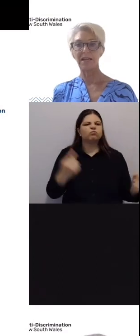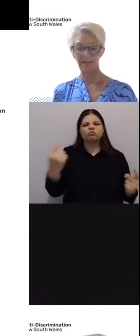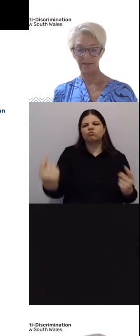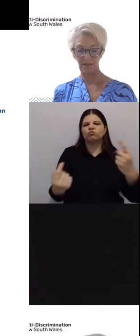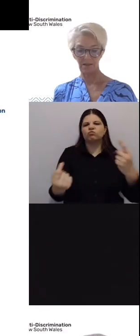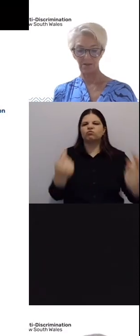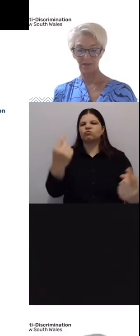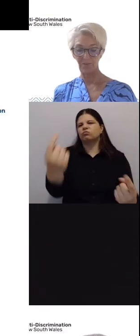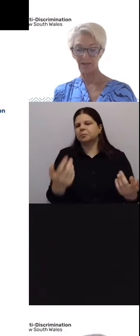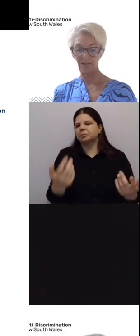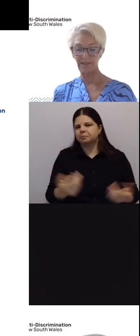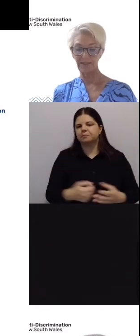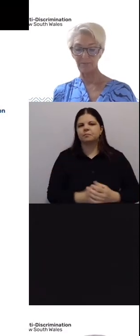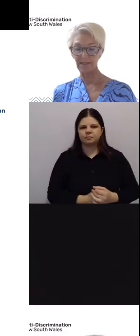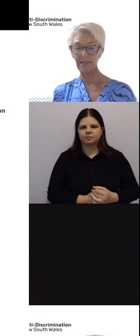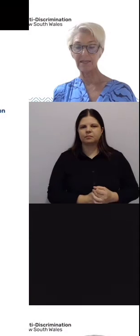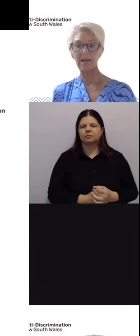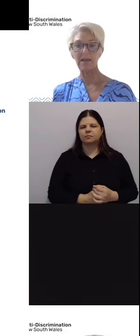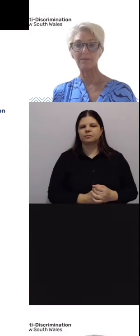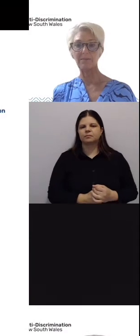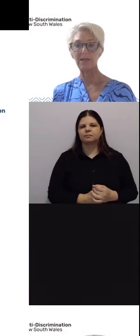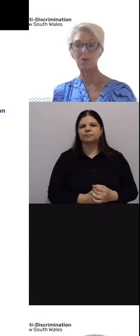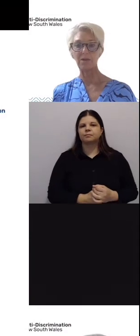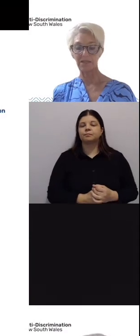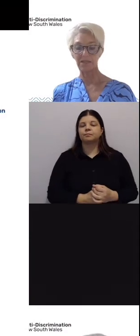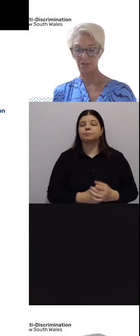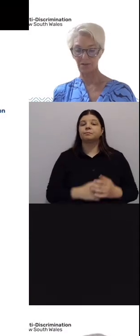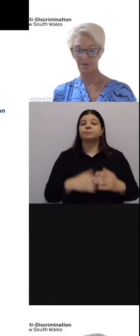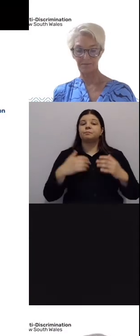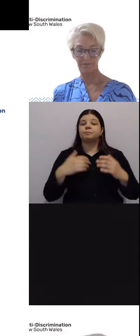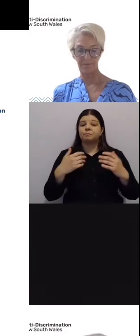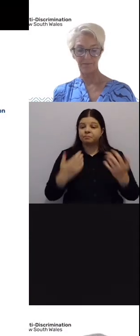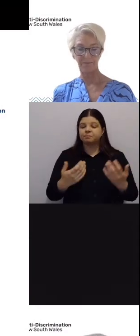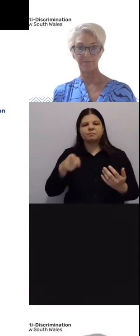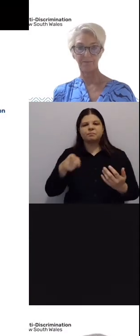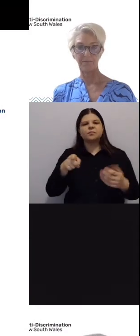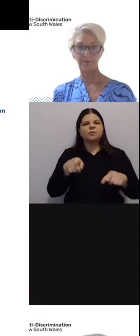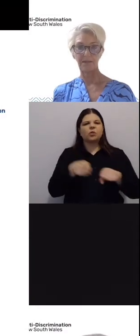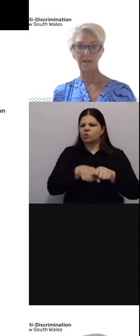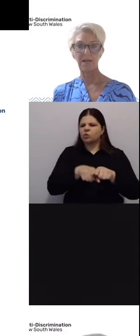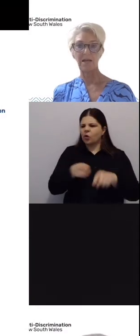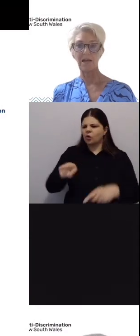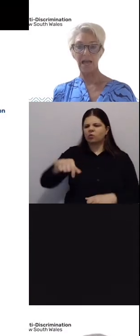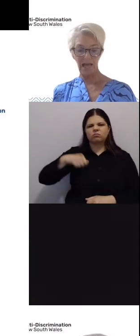Issues relating to the employee's disability and medical condition.